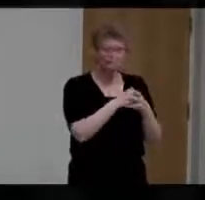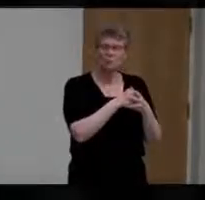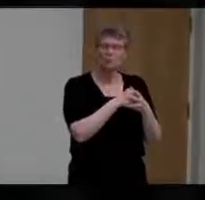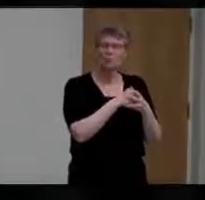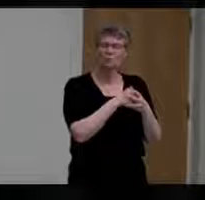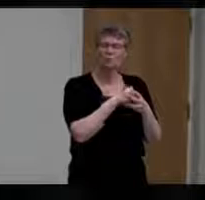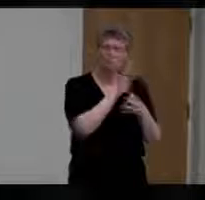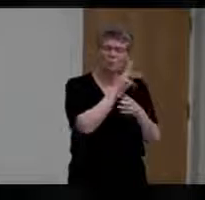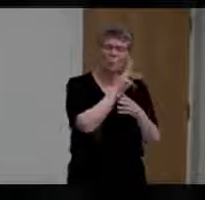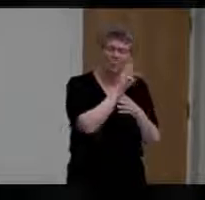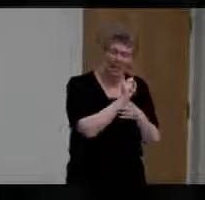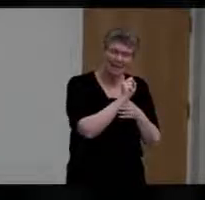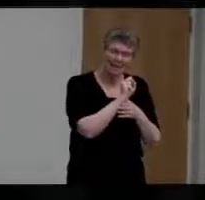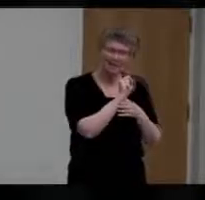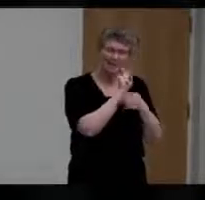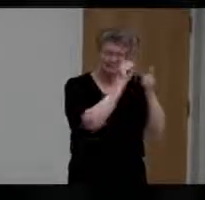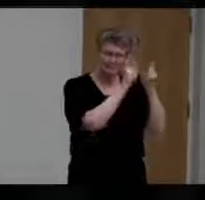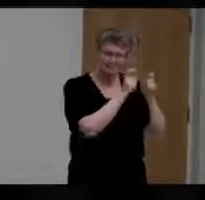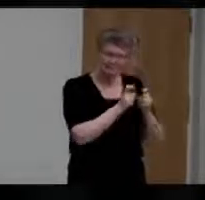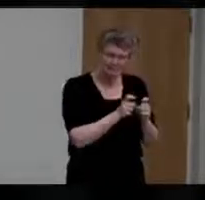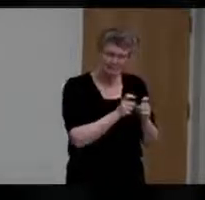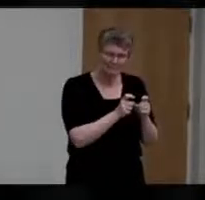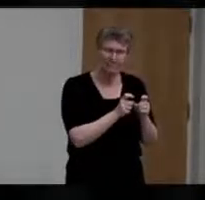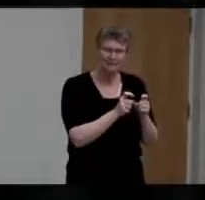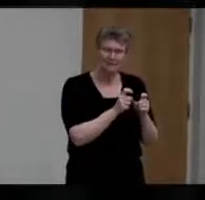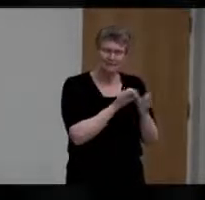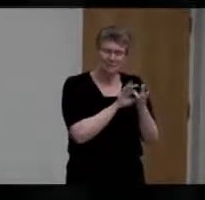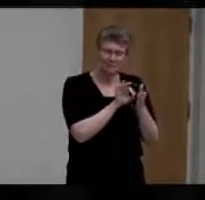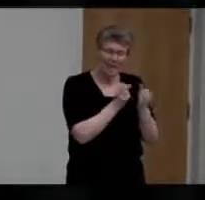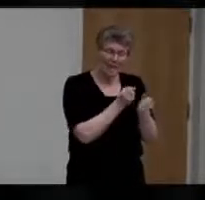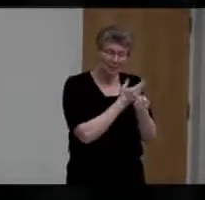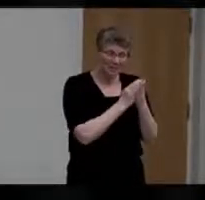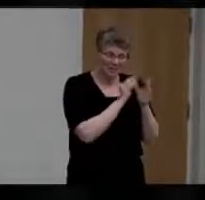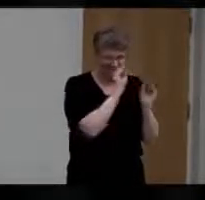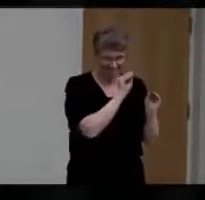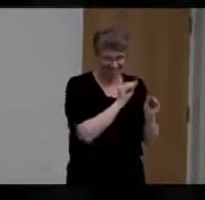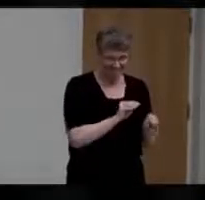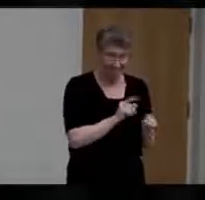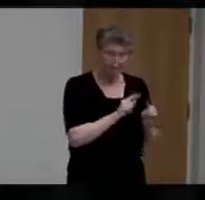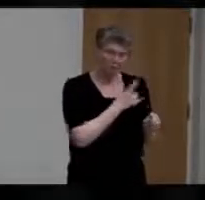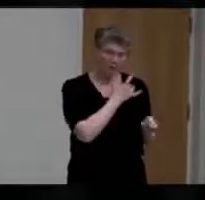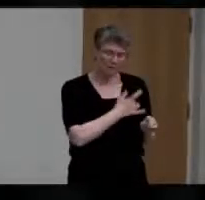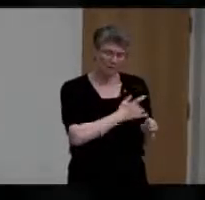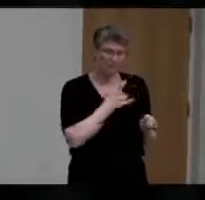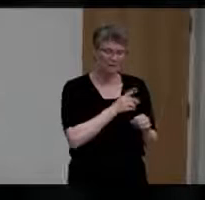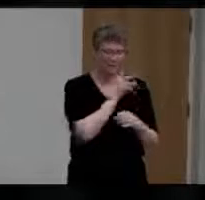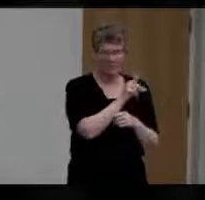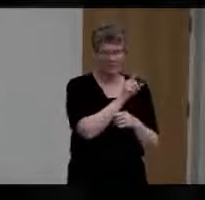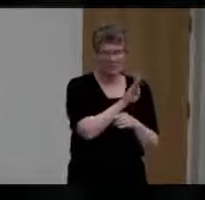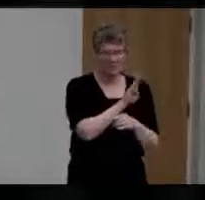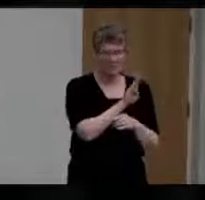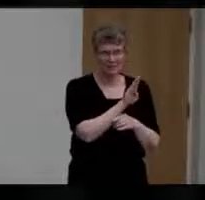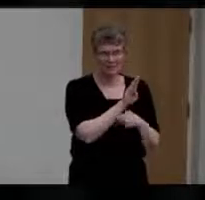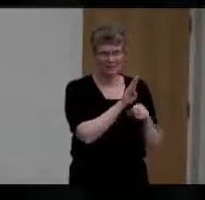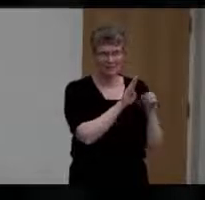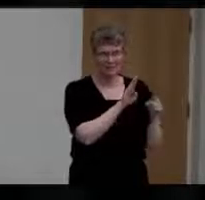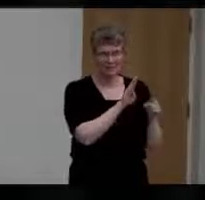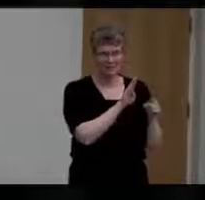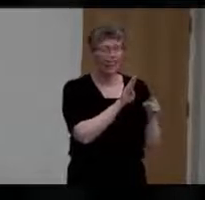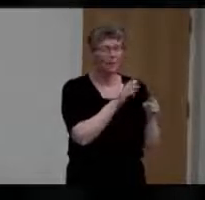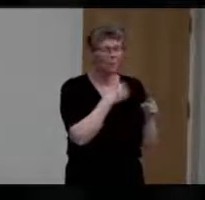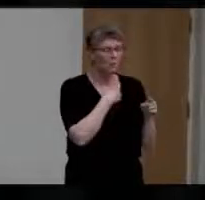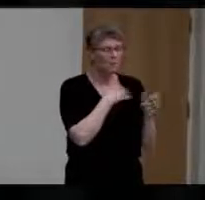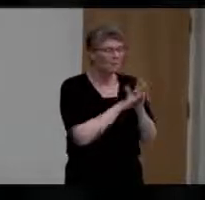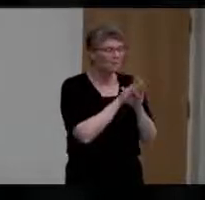diversity, and all that stuff is built into our provincial database. And we can build algorithms that are really powerful, and we can sell them back to the Americans,